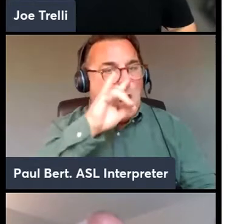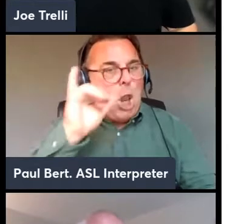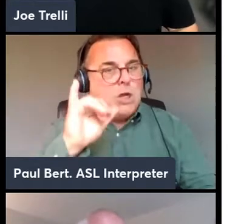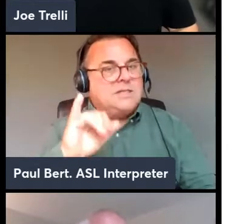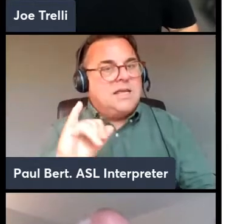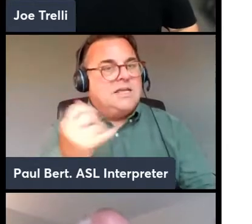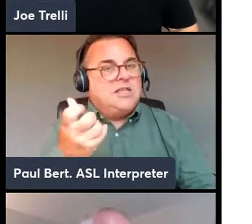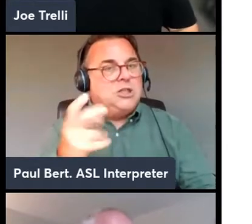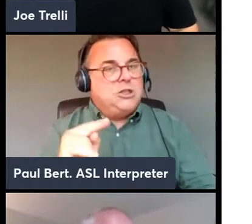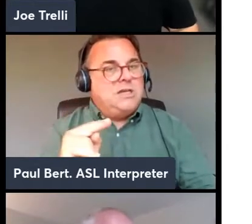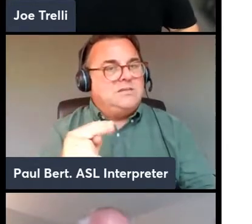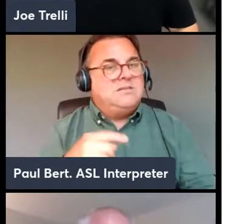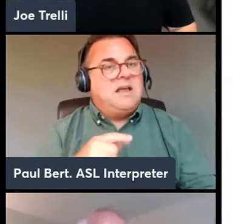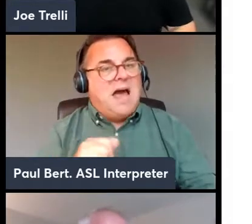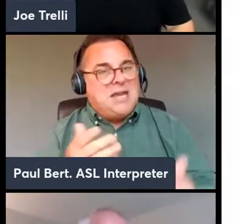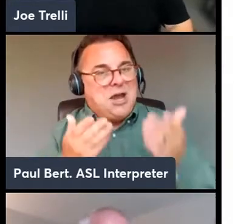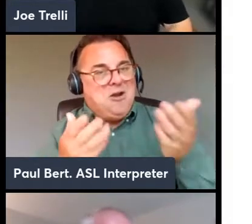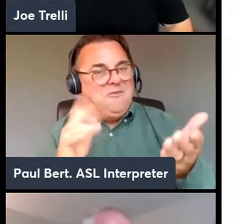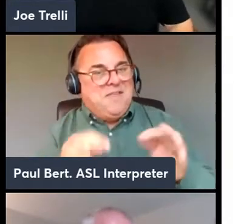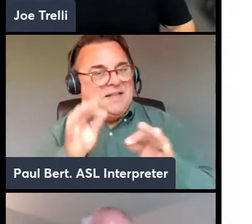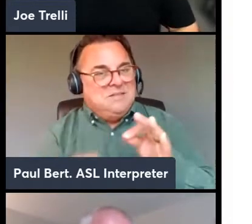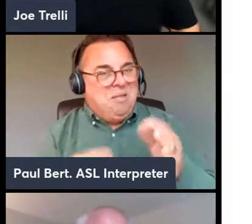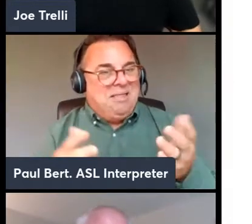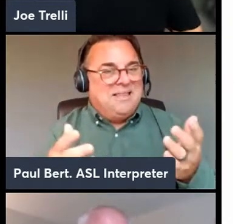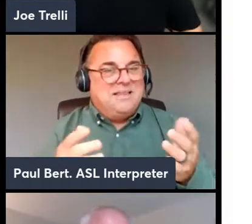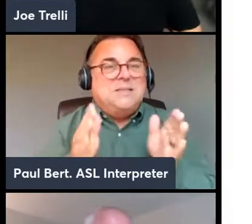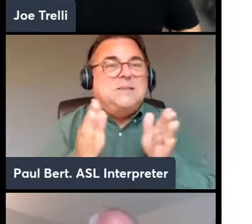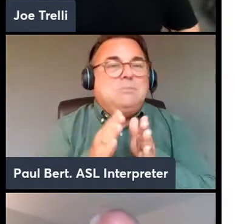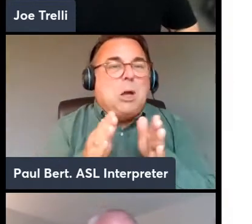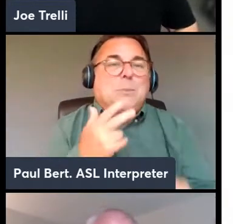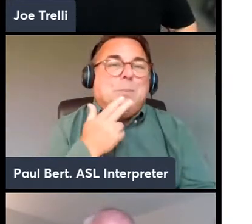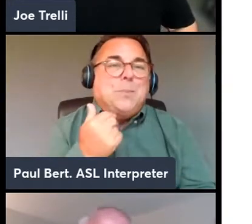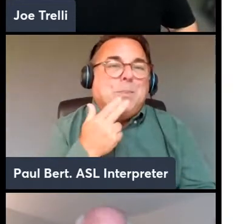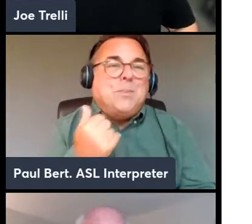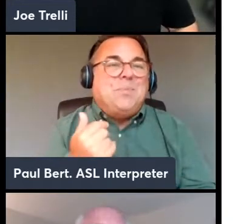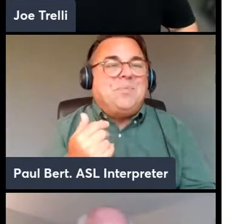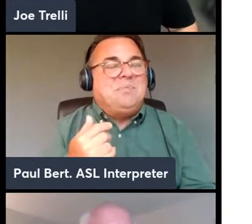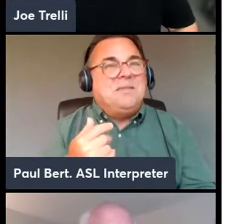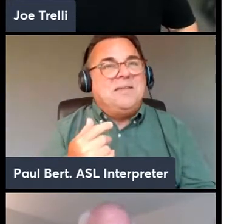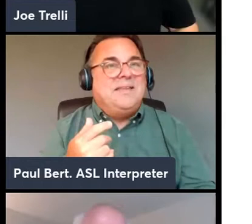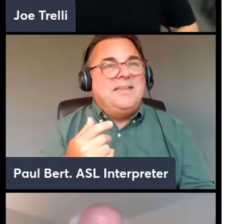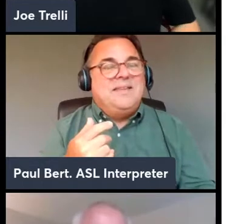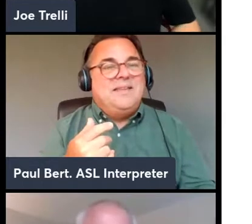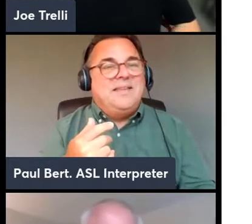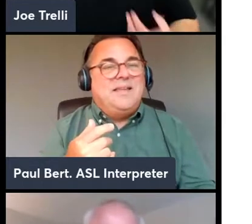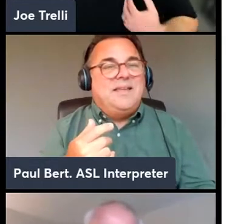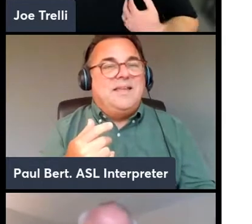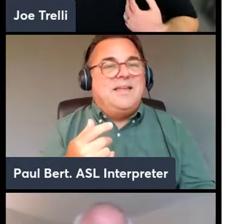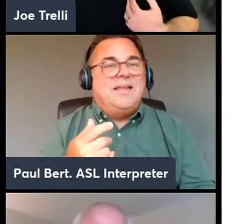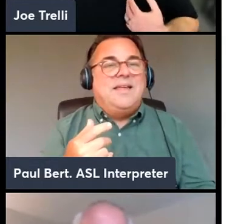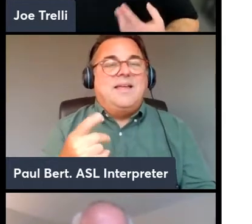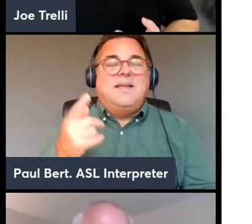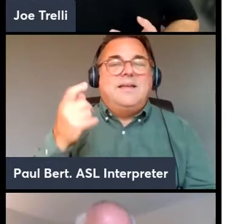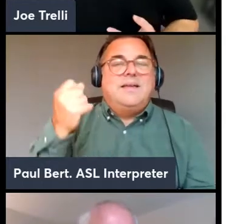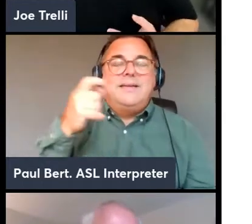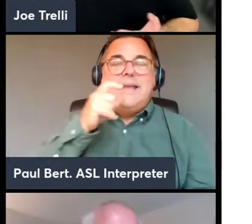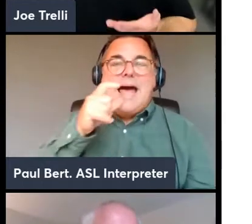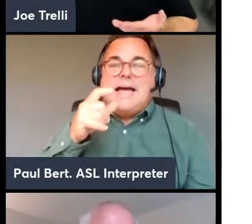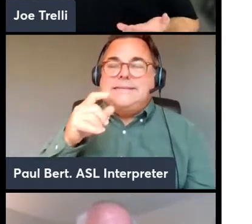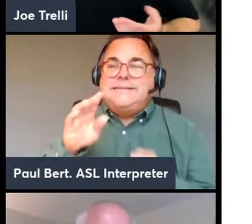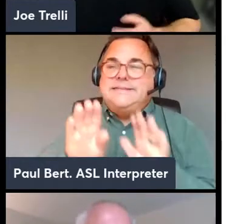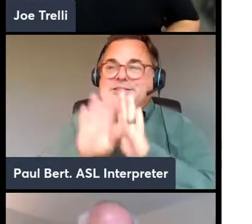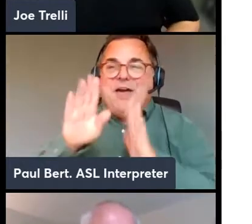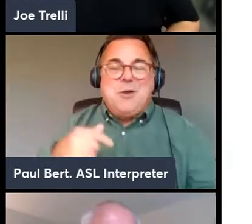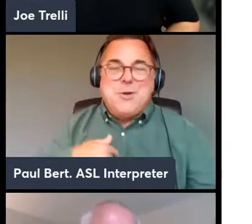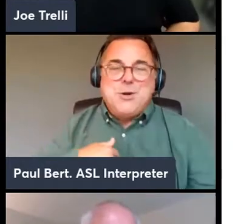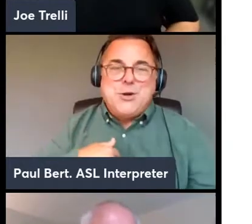JSON snippets that I could author. They're relatively small, which is fat fingers. Yeah, I'm not a developer, and you know,